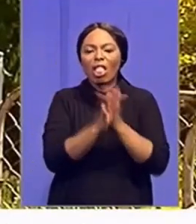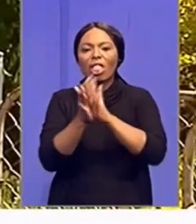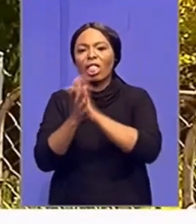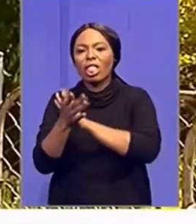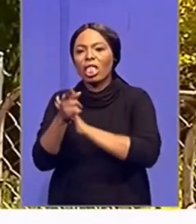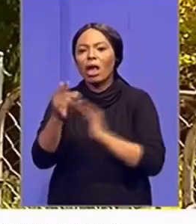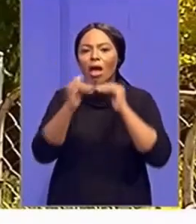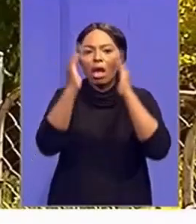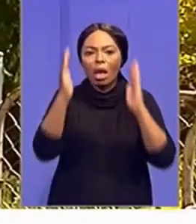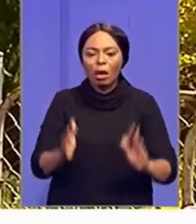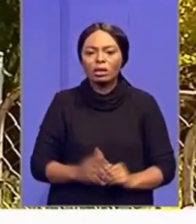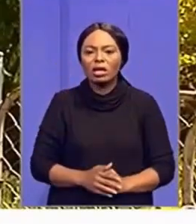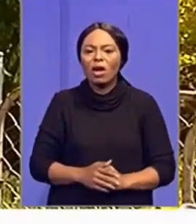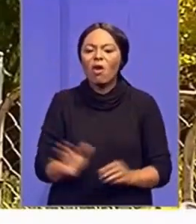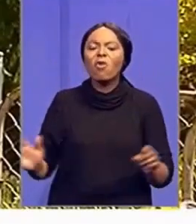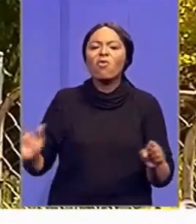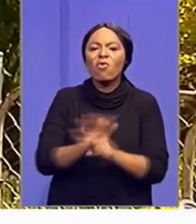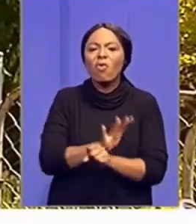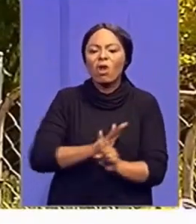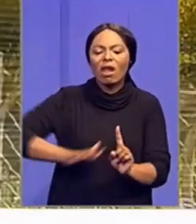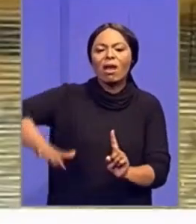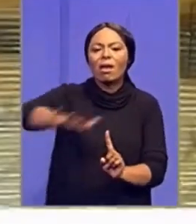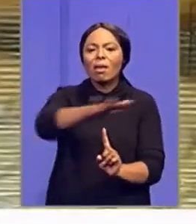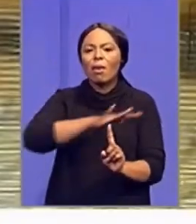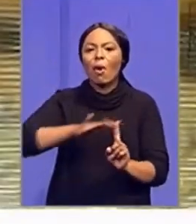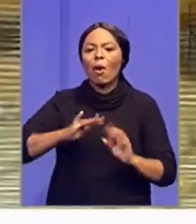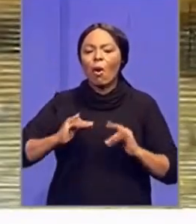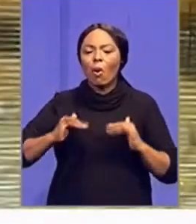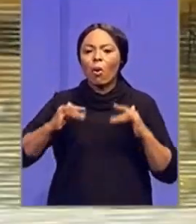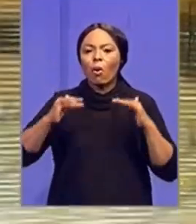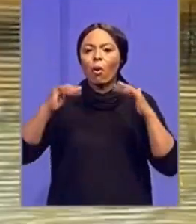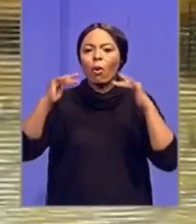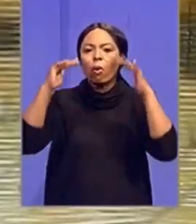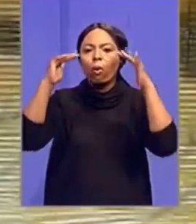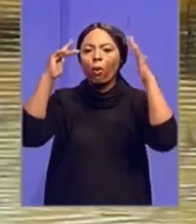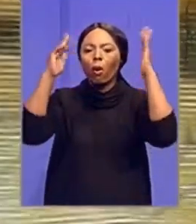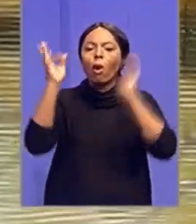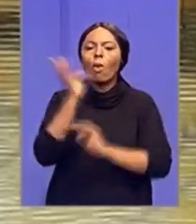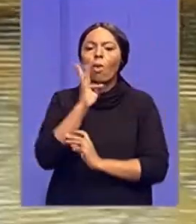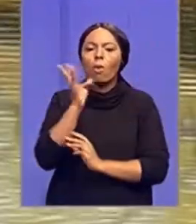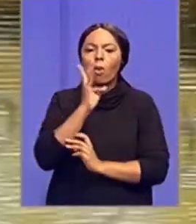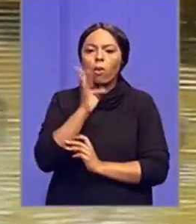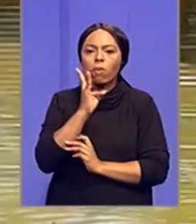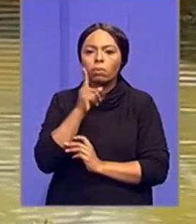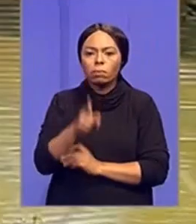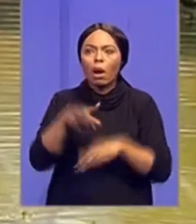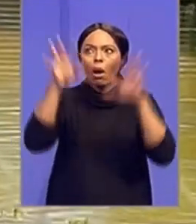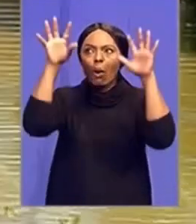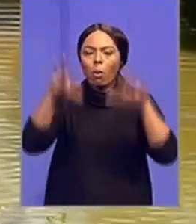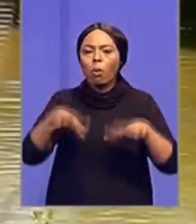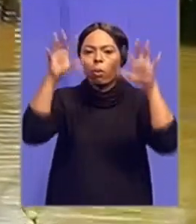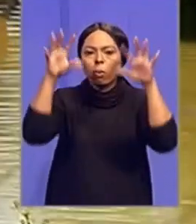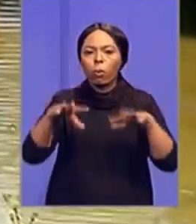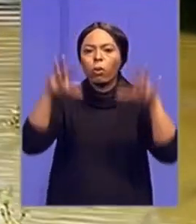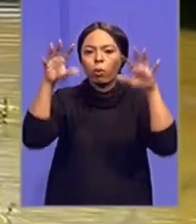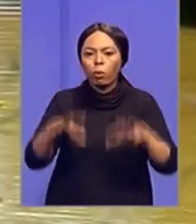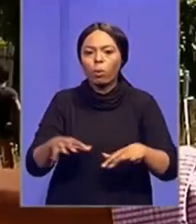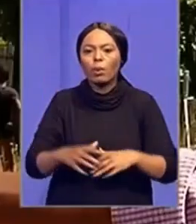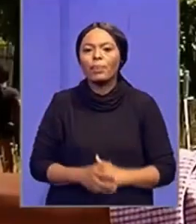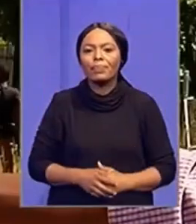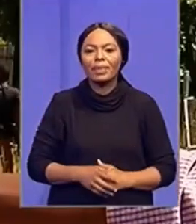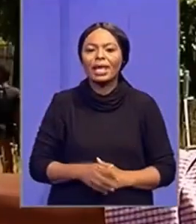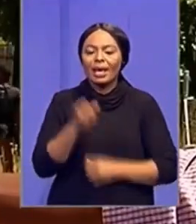ka ntsha a gone direction a o ra ka tswa. Kgaolo ya Hammanskraal e ntse itemogela dipula tsa mothale o dingwaga-ngwaga.